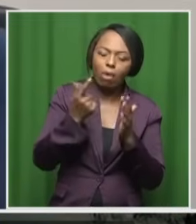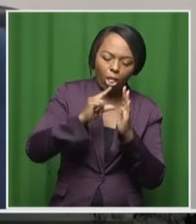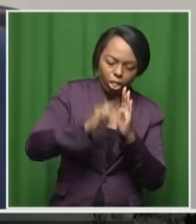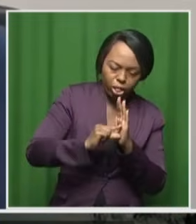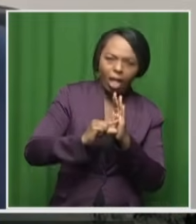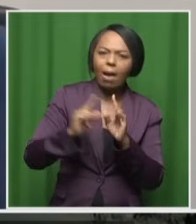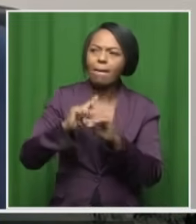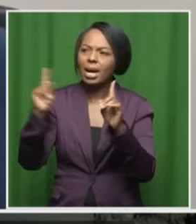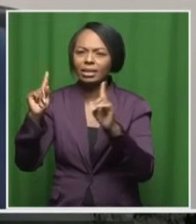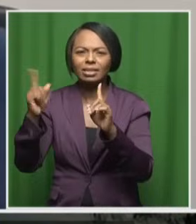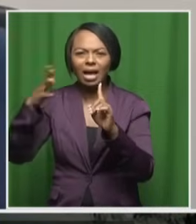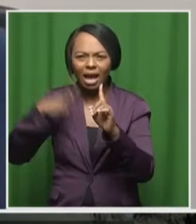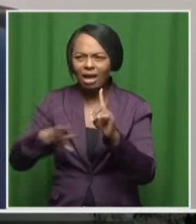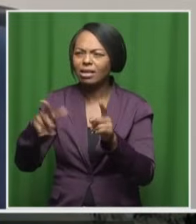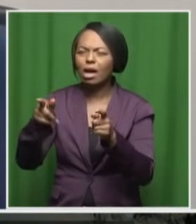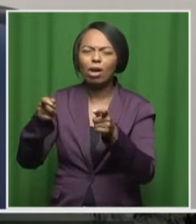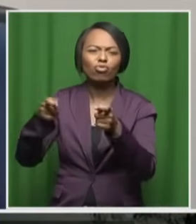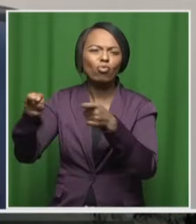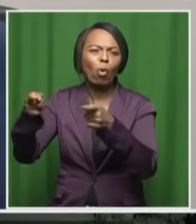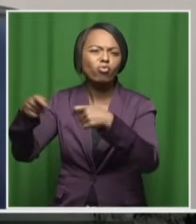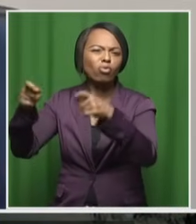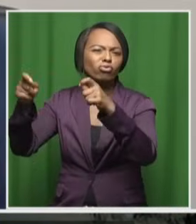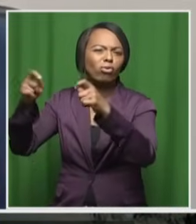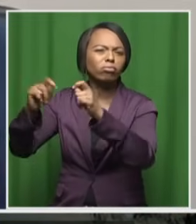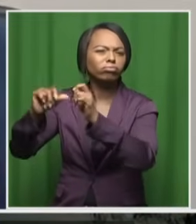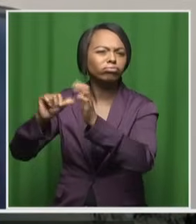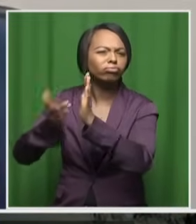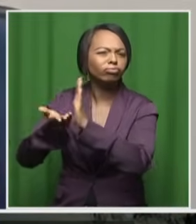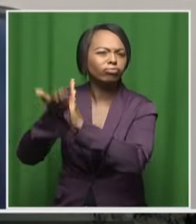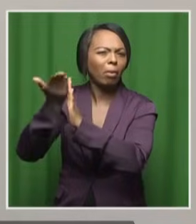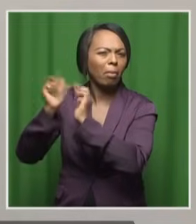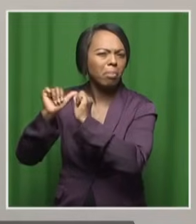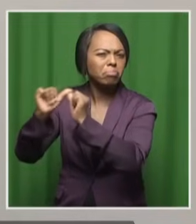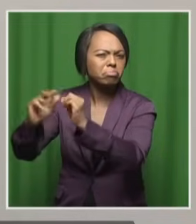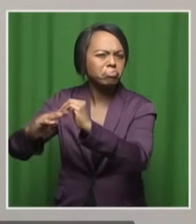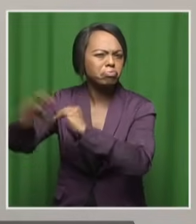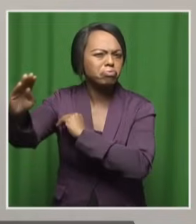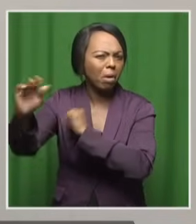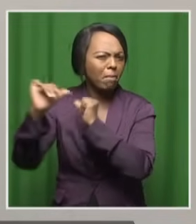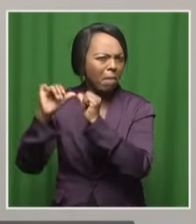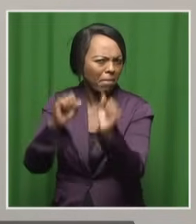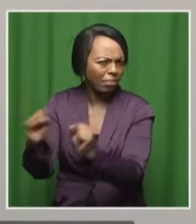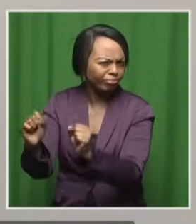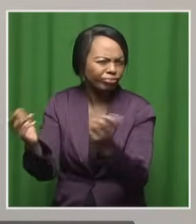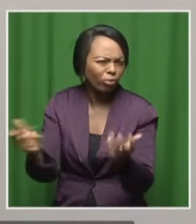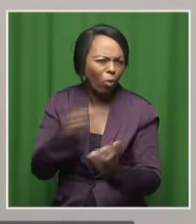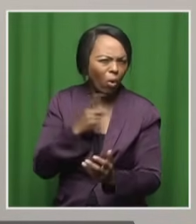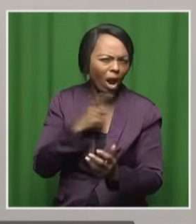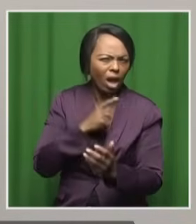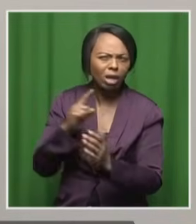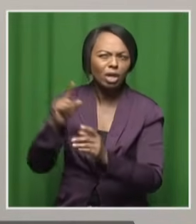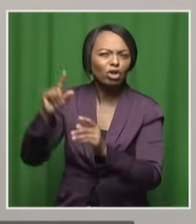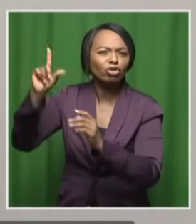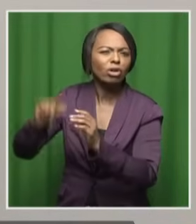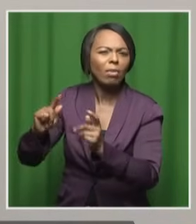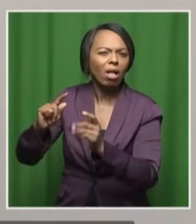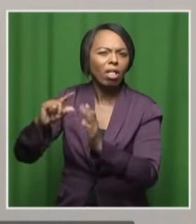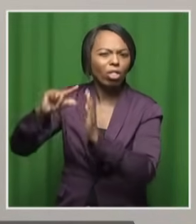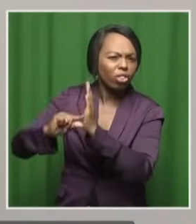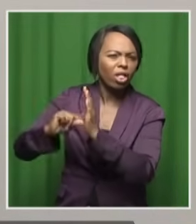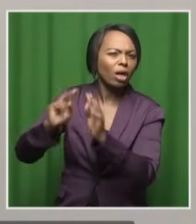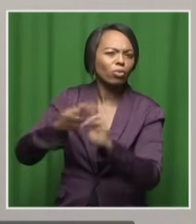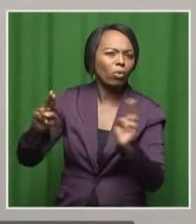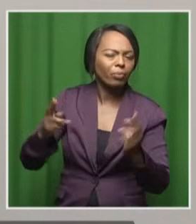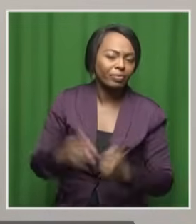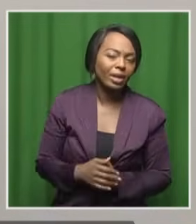never adjust prices downwards? I think the main reason for that is that people who are affected by those increases will